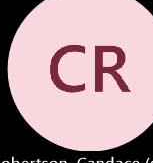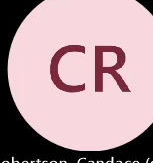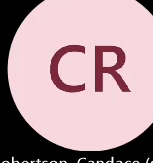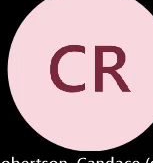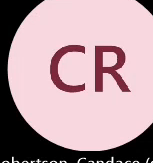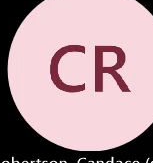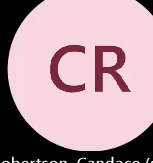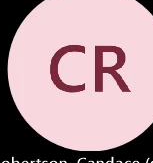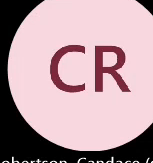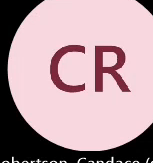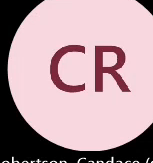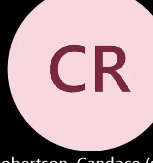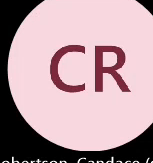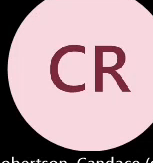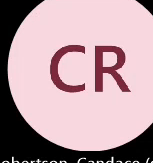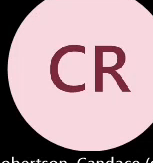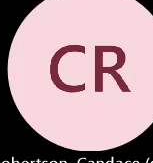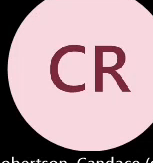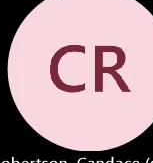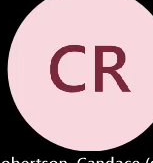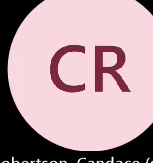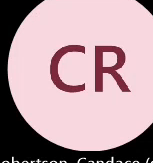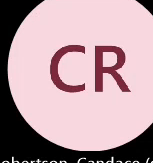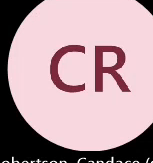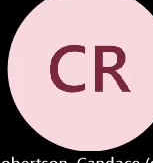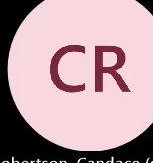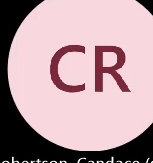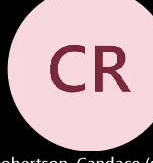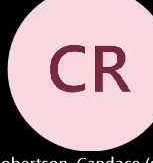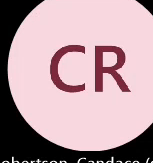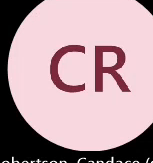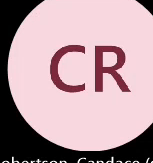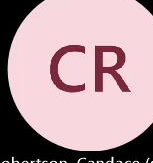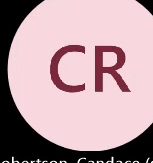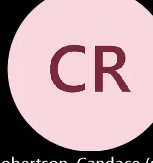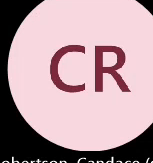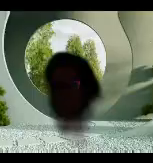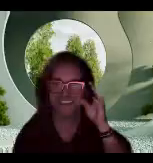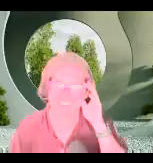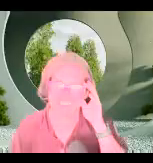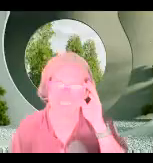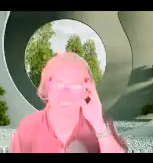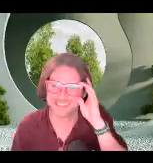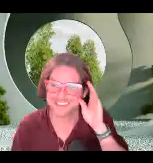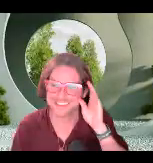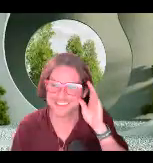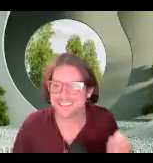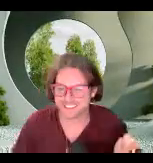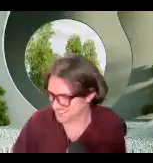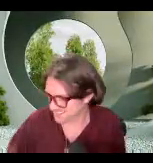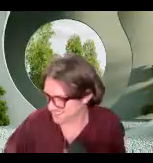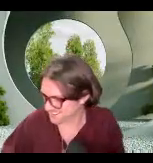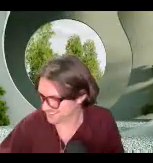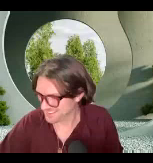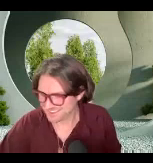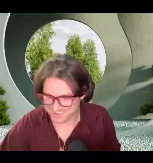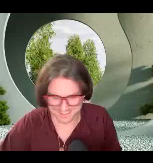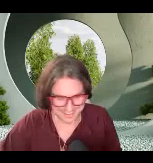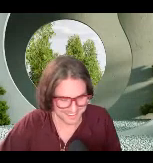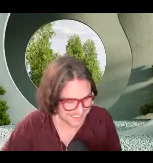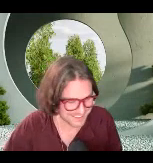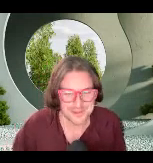are times where we would want to do that in this case, so that you all can access the content that you need. But we'll talk a little bit more